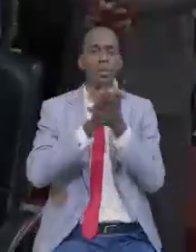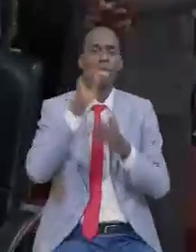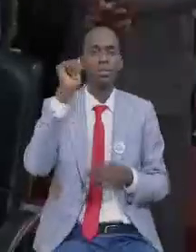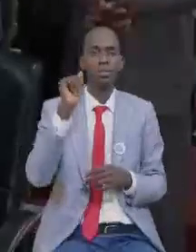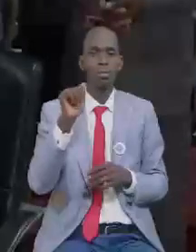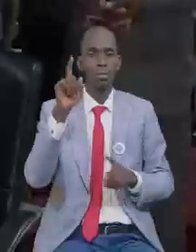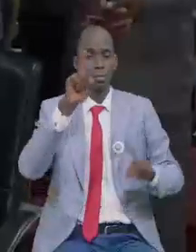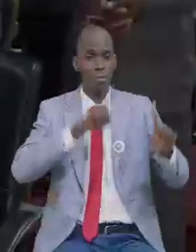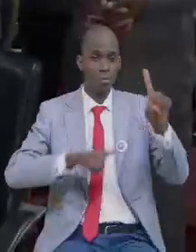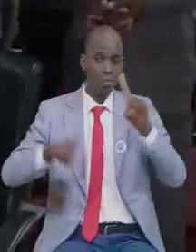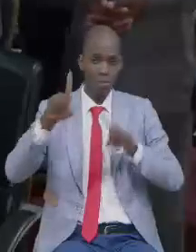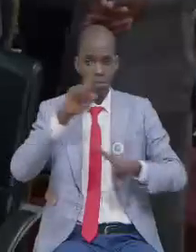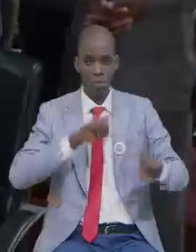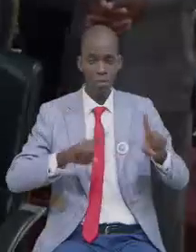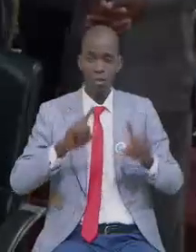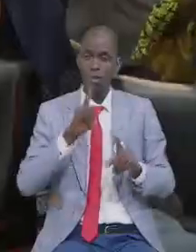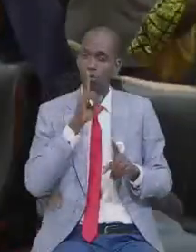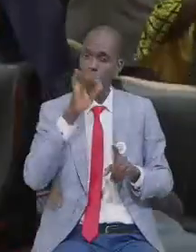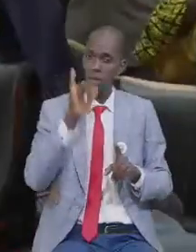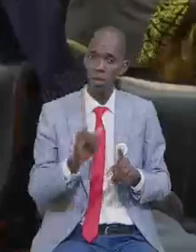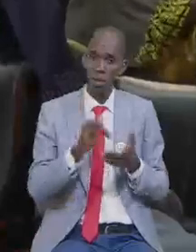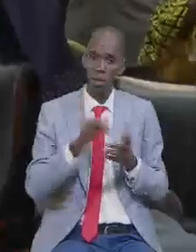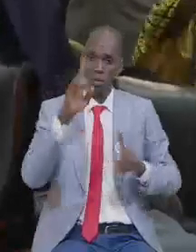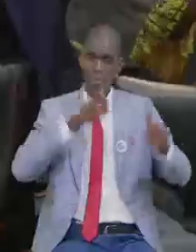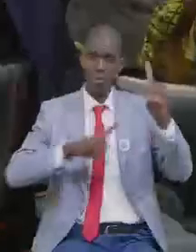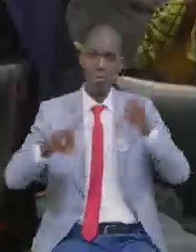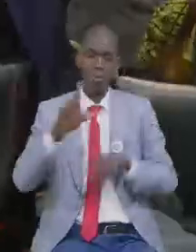Say that from the depth of your heart.